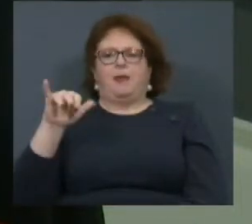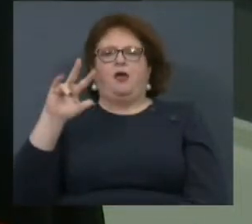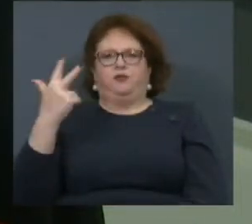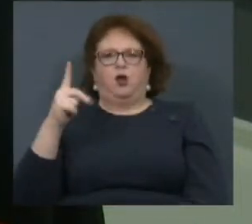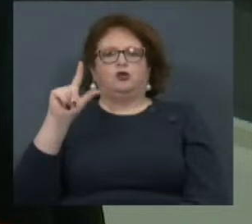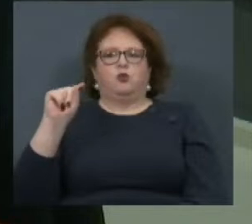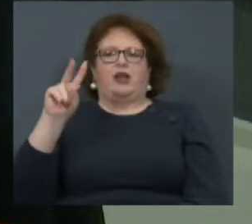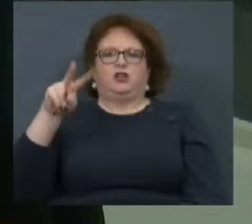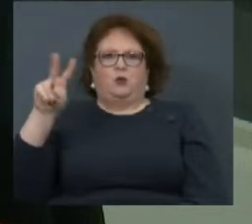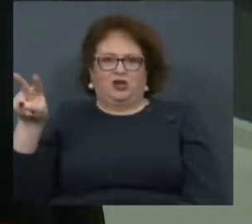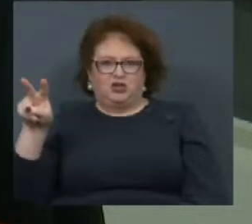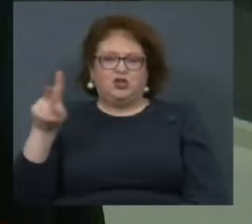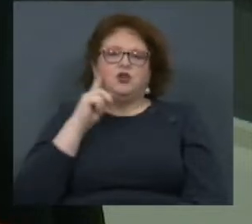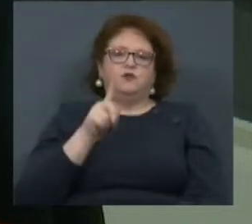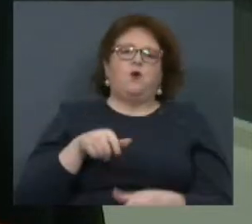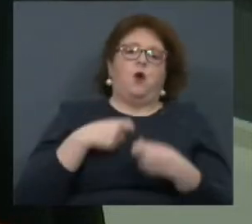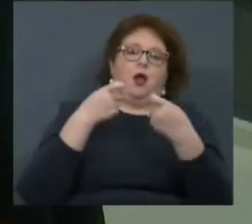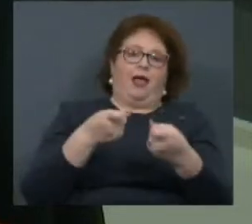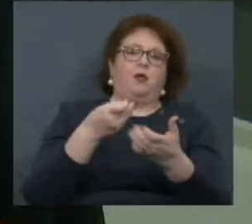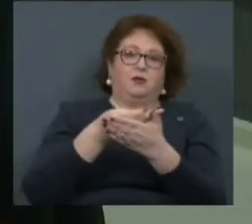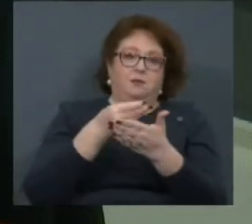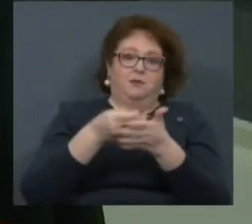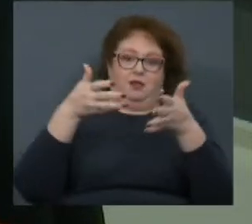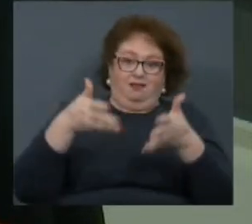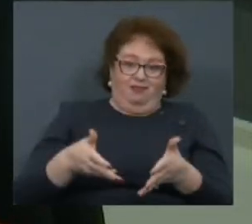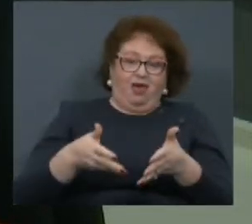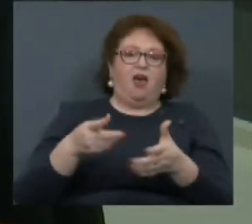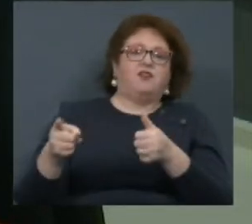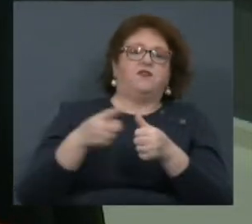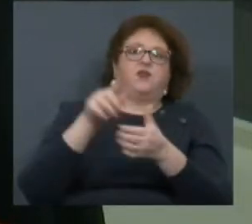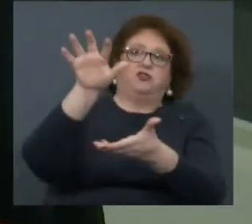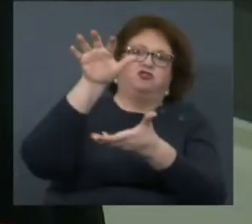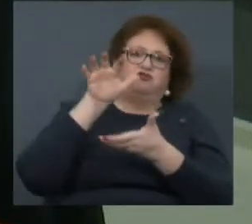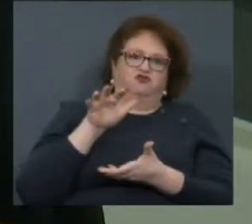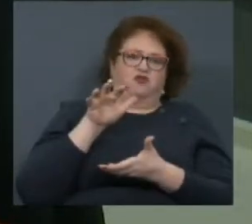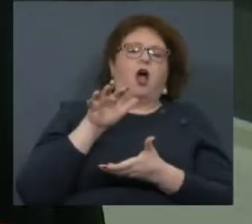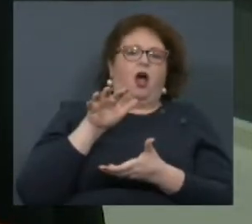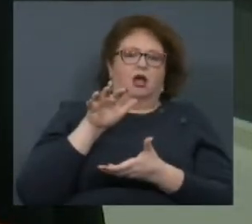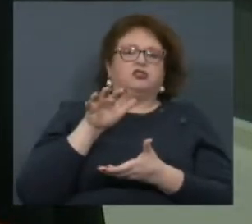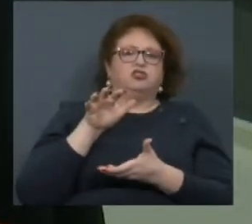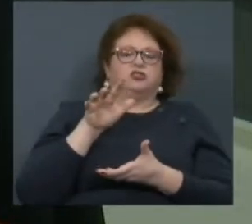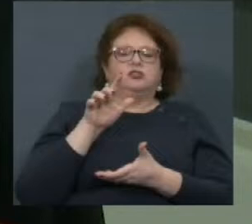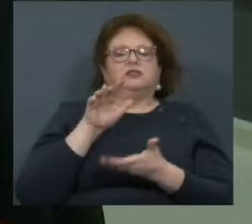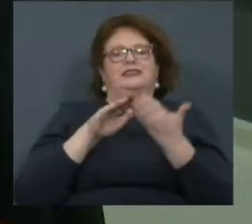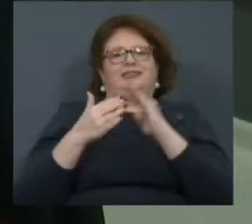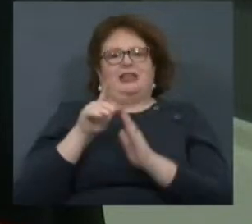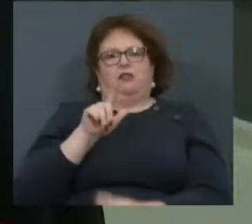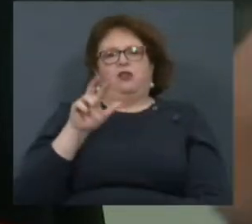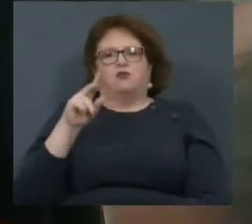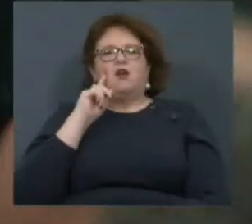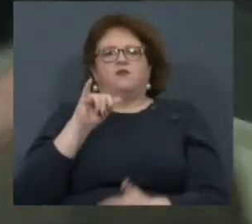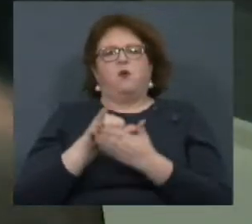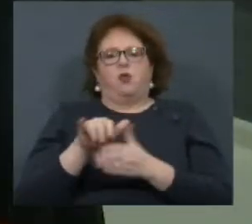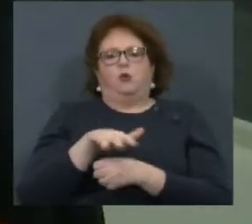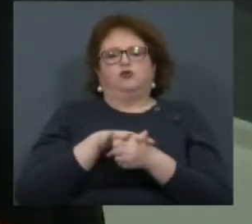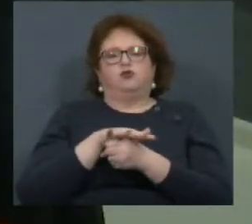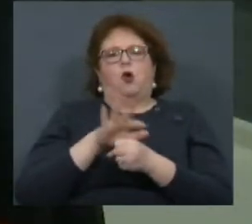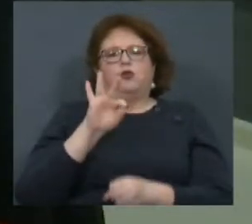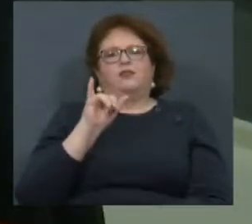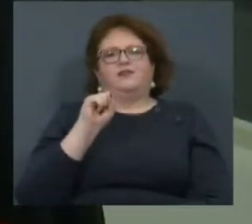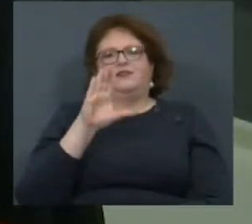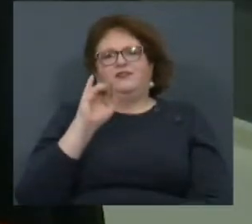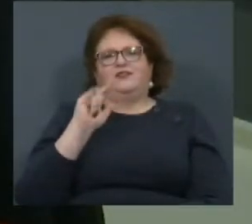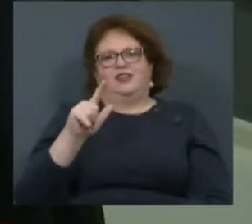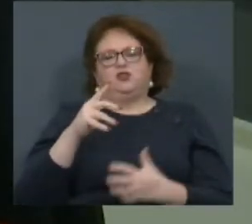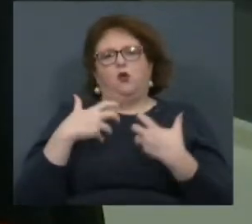to amend an allocation of the remaining portion of the first tranche of the City of Little Rock, Arkansas allotment of local fiscal recovery funds through the American Rescue